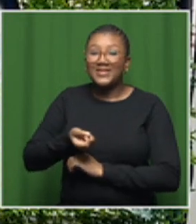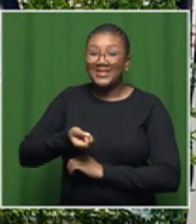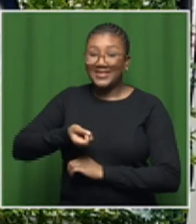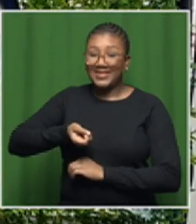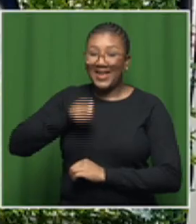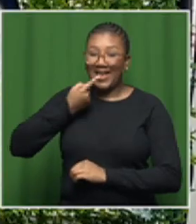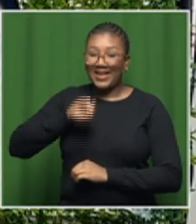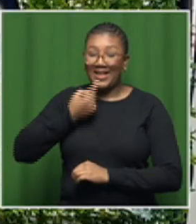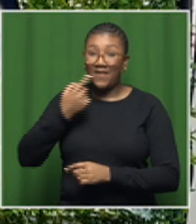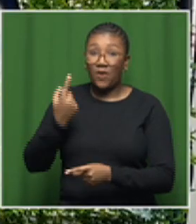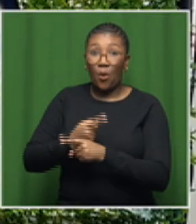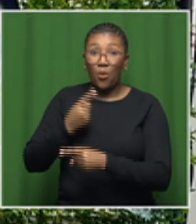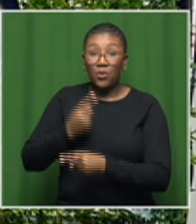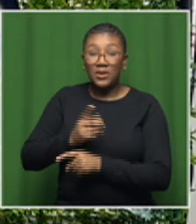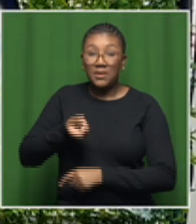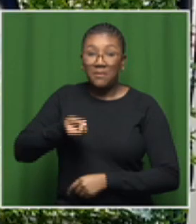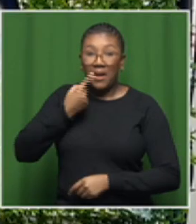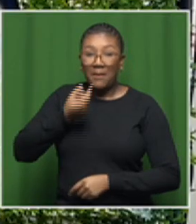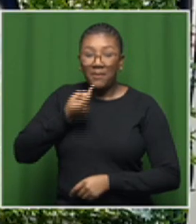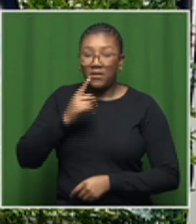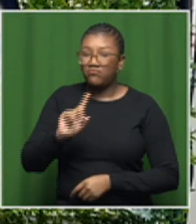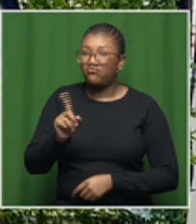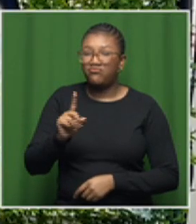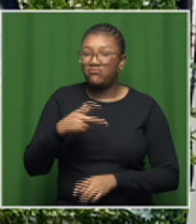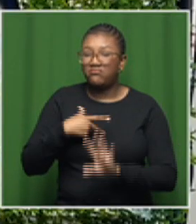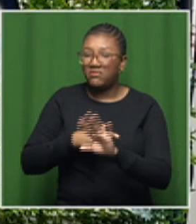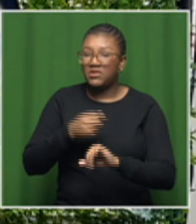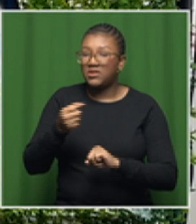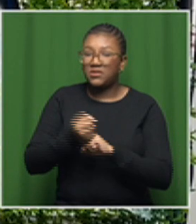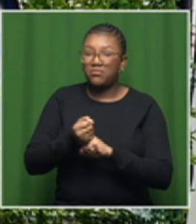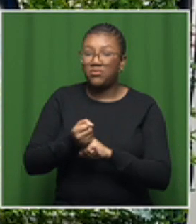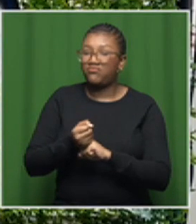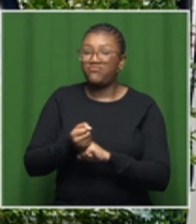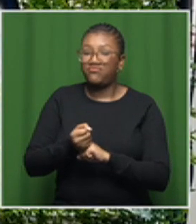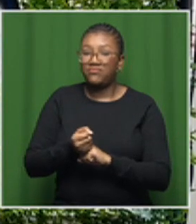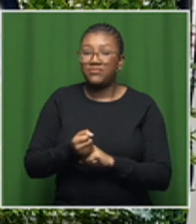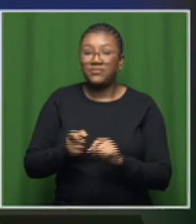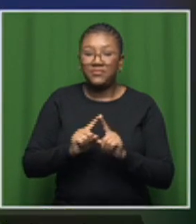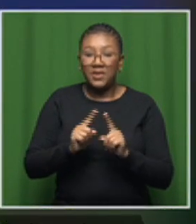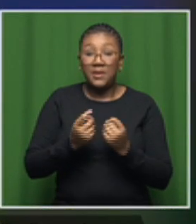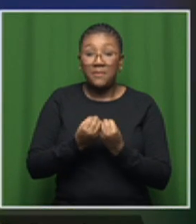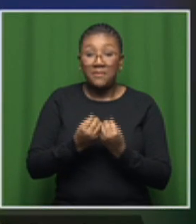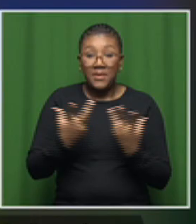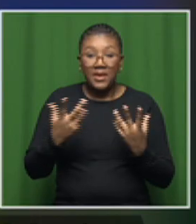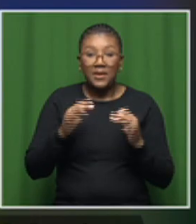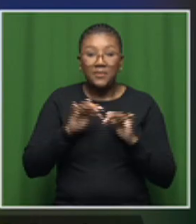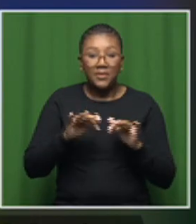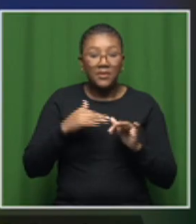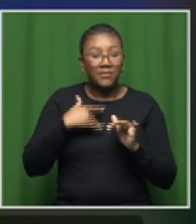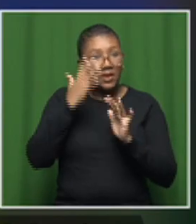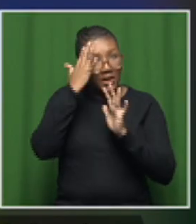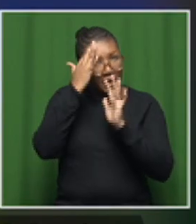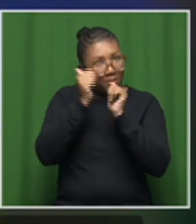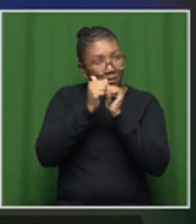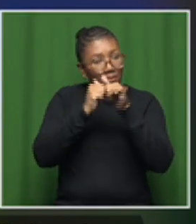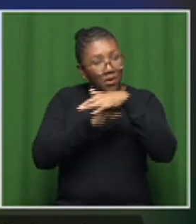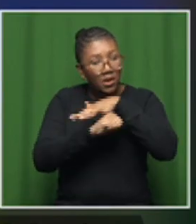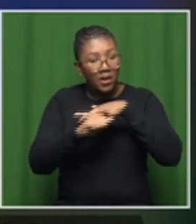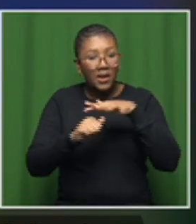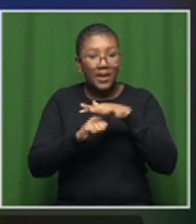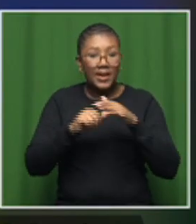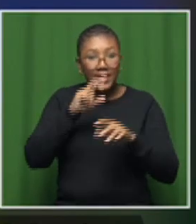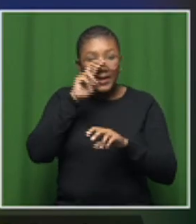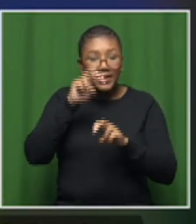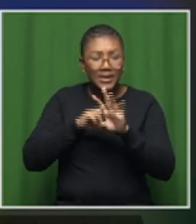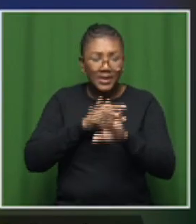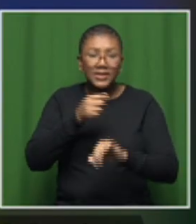There's a huge role for clinical medicine, and there are a lot of people that really, really struggle with neurodiverse brains, and they do need the support